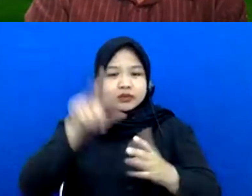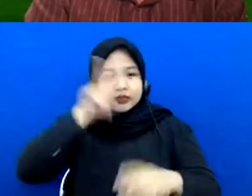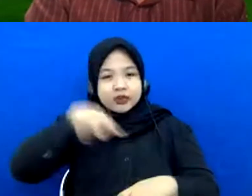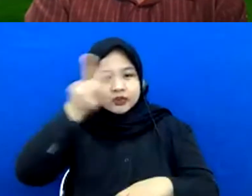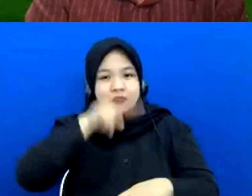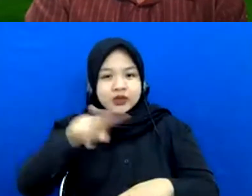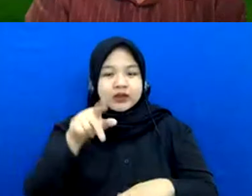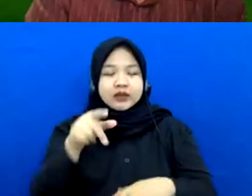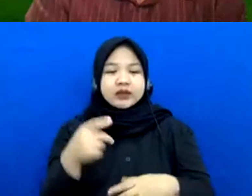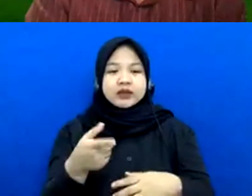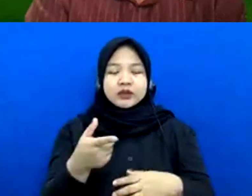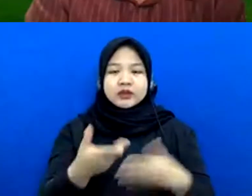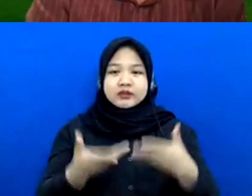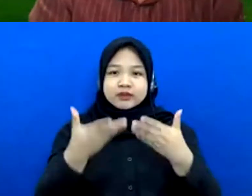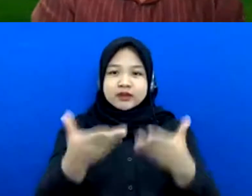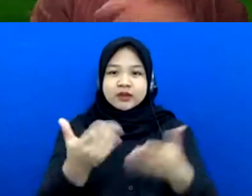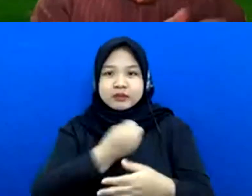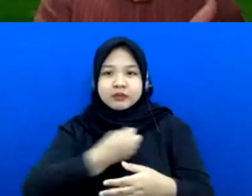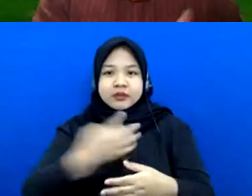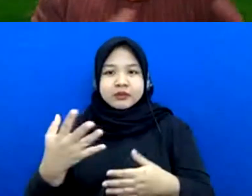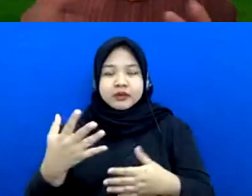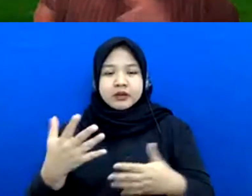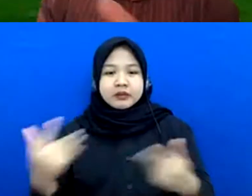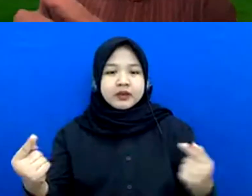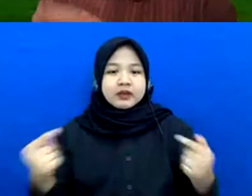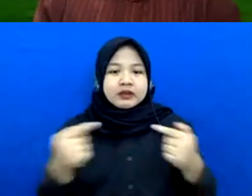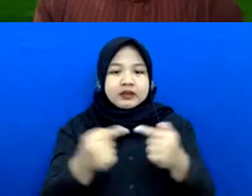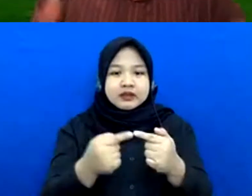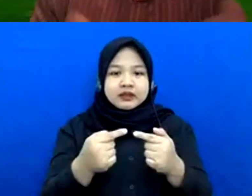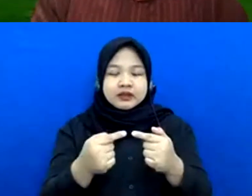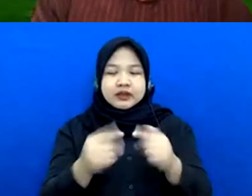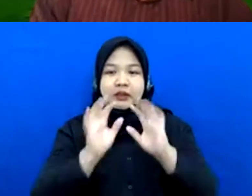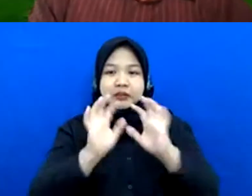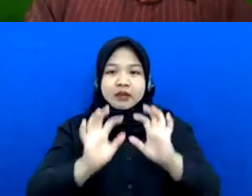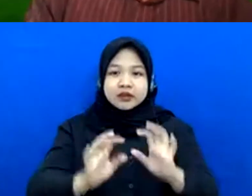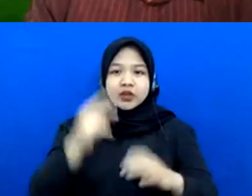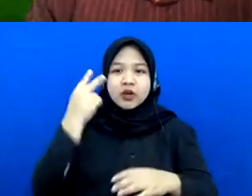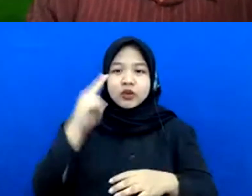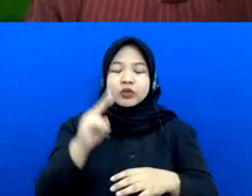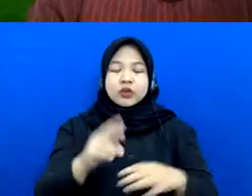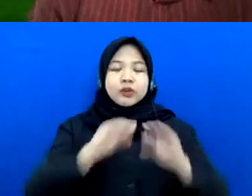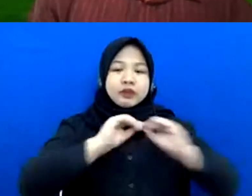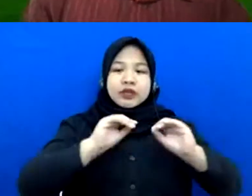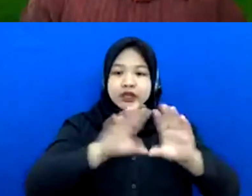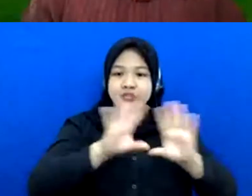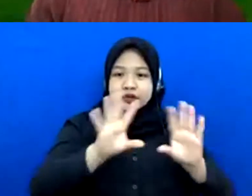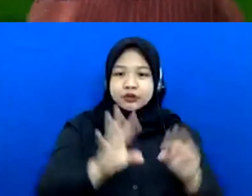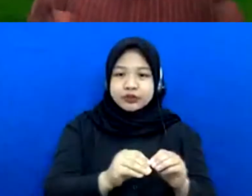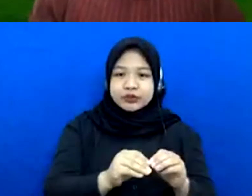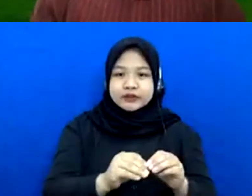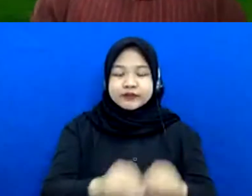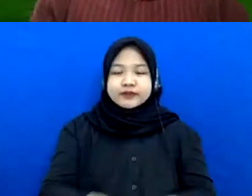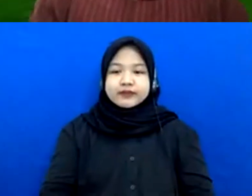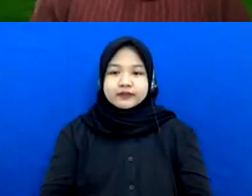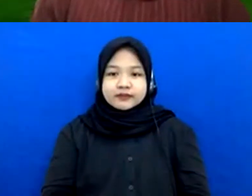think will provide you with some really rich links in regards to inclusive education.